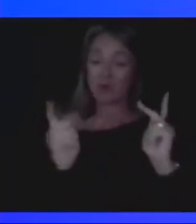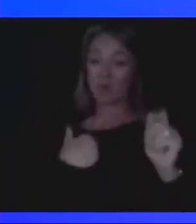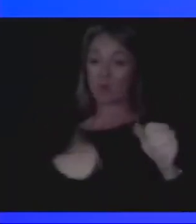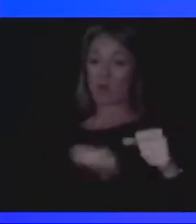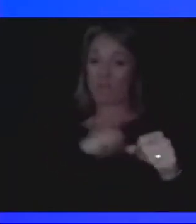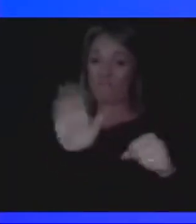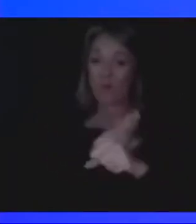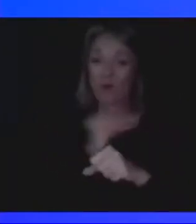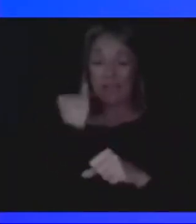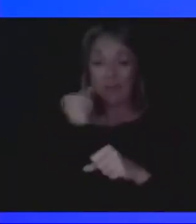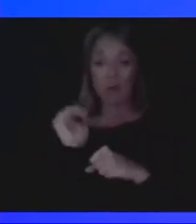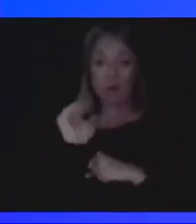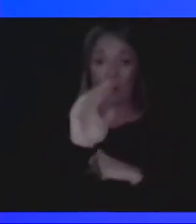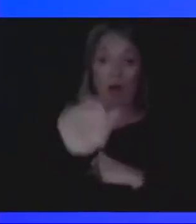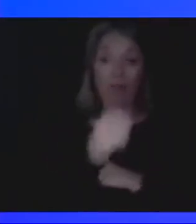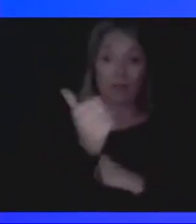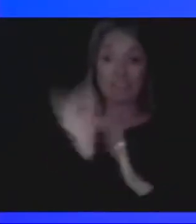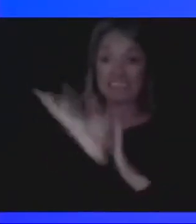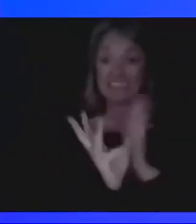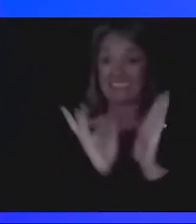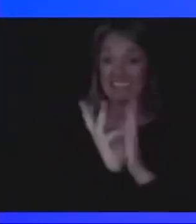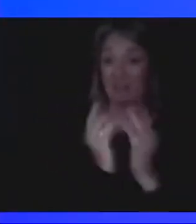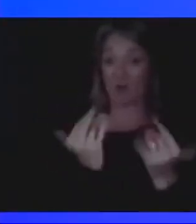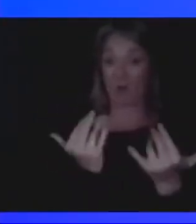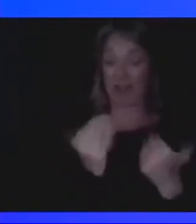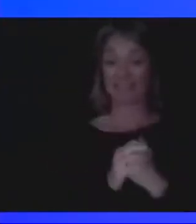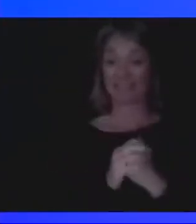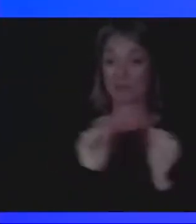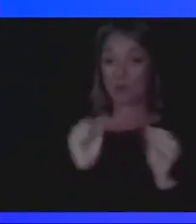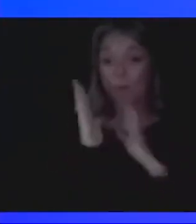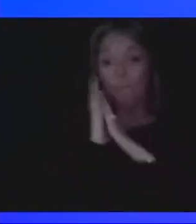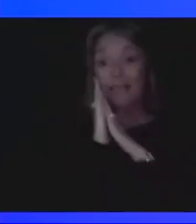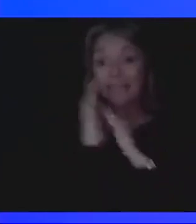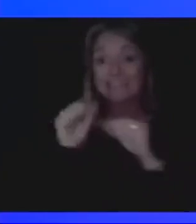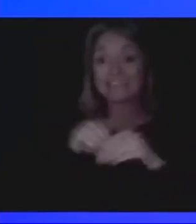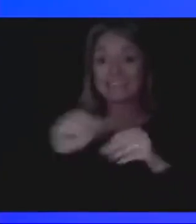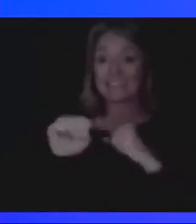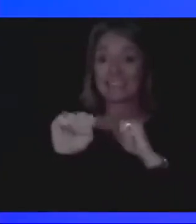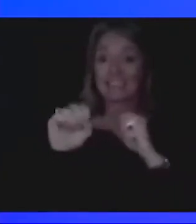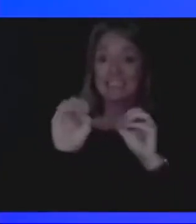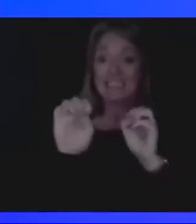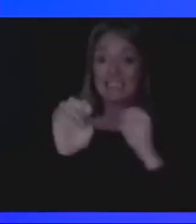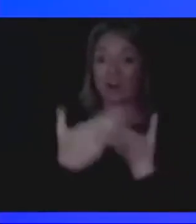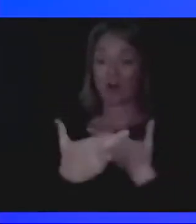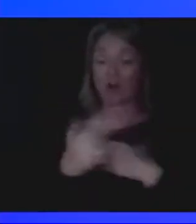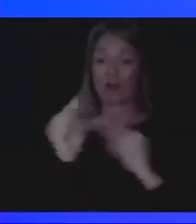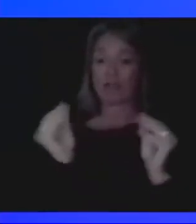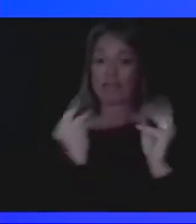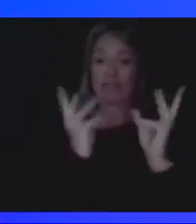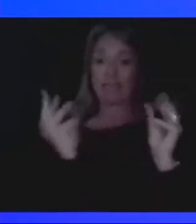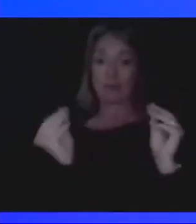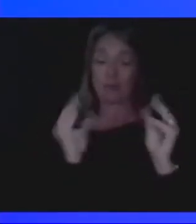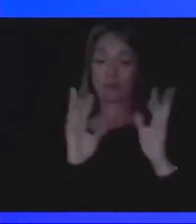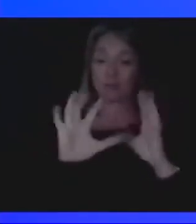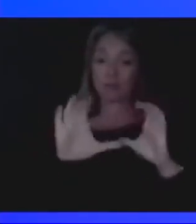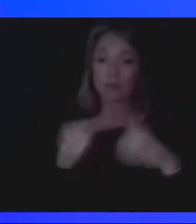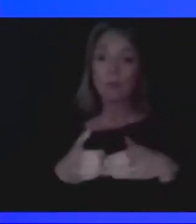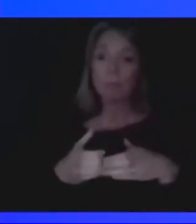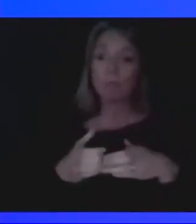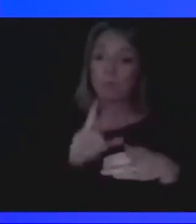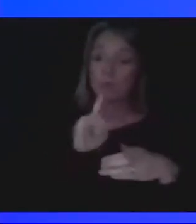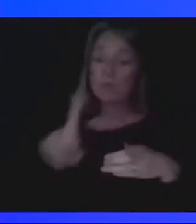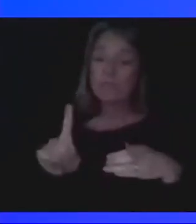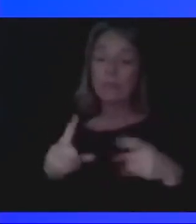there's a 6-hour wait. We're full. We don't have any beds in our ER. So the ambulance crew is put in a continual conundrum of trying to explain to the